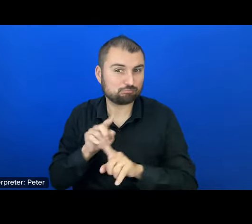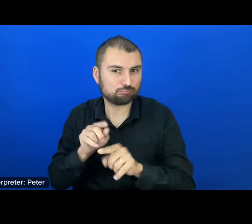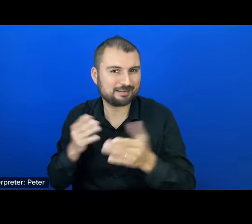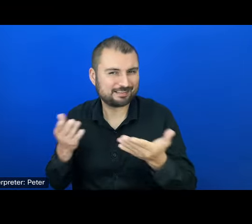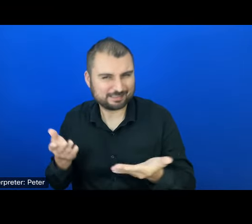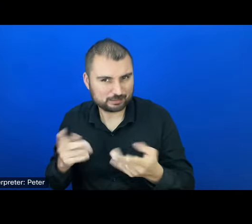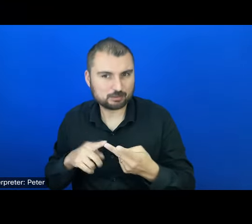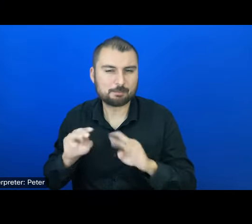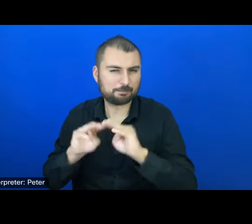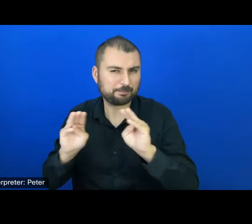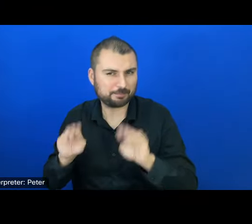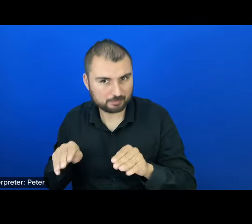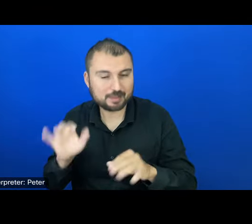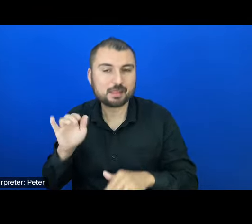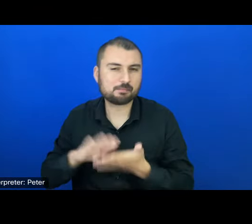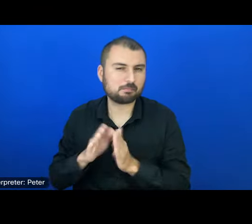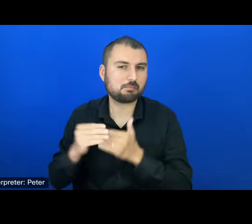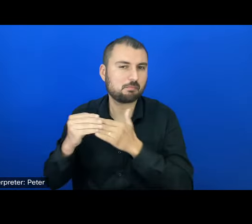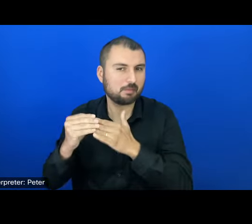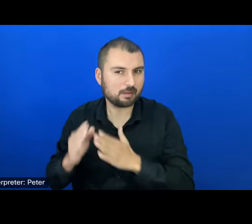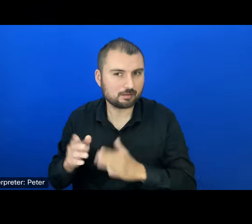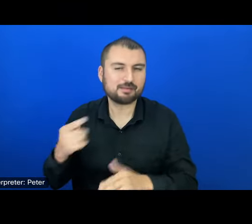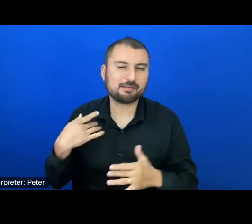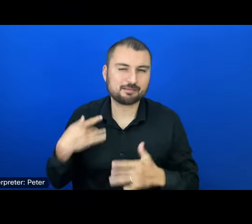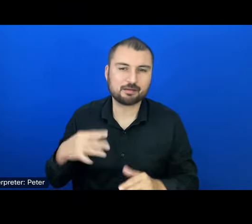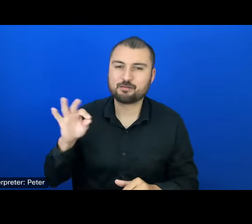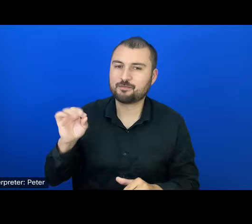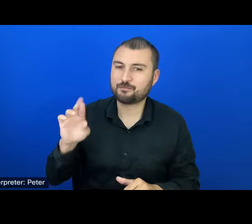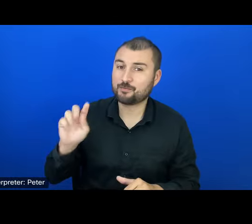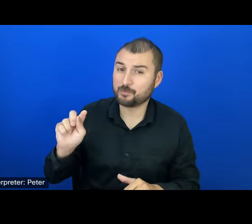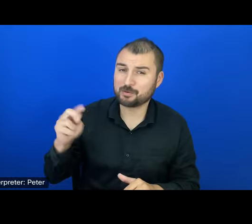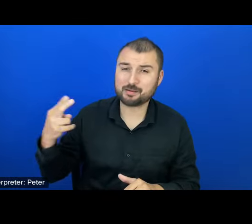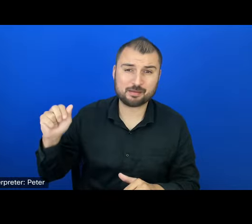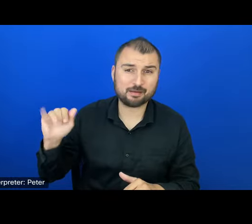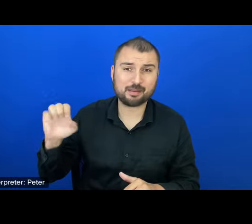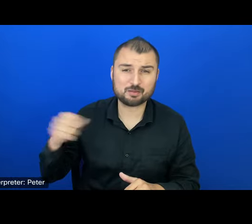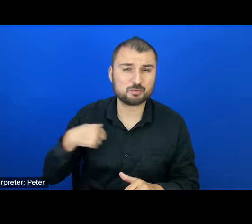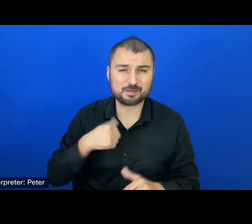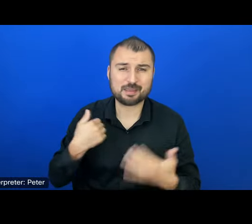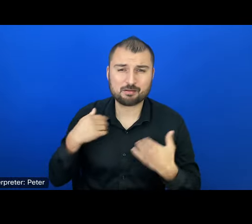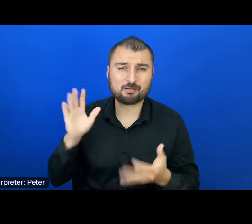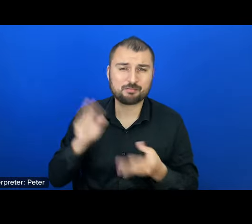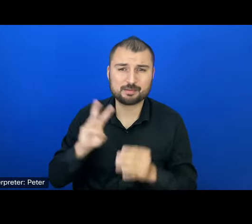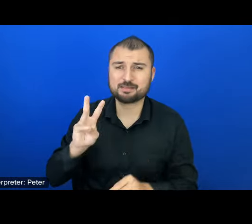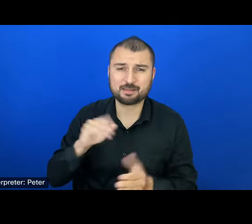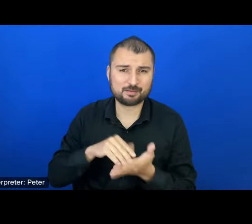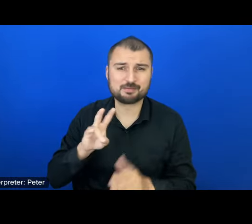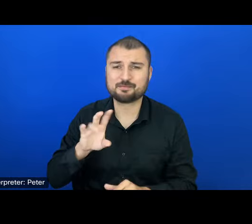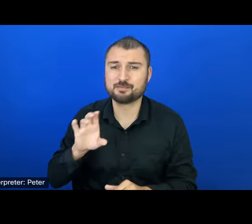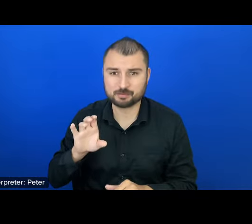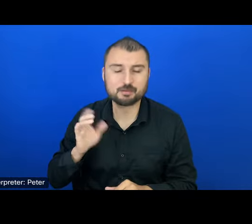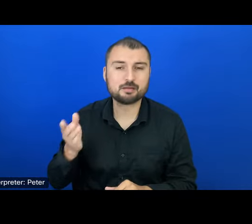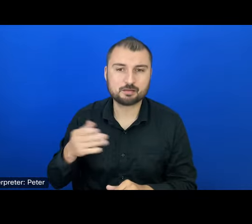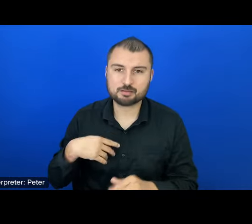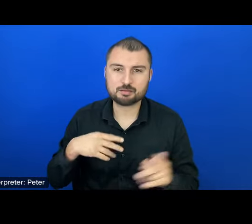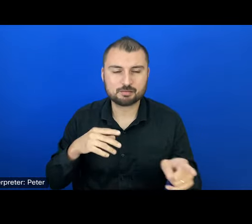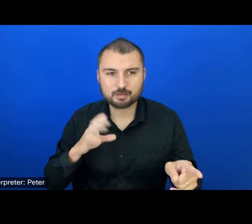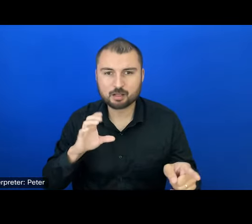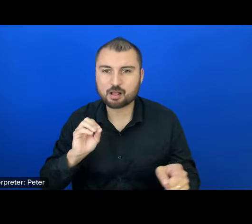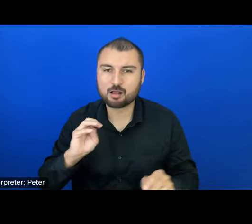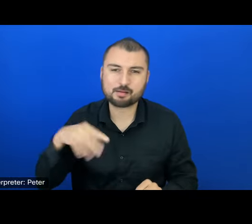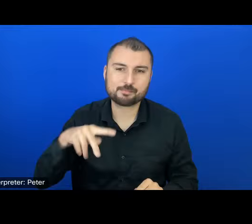will be the leaders. Then it's usually Fort Hays. I believe they had 6,700 this past year. Constitution Hall of Compton, Shawnee Indian